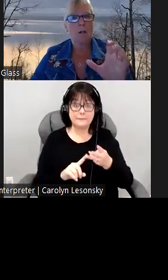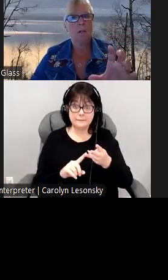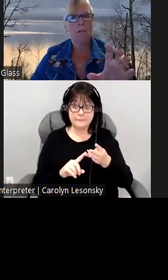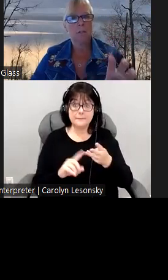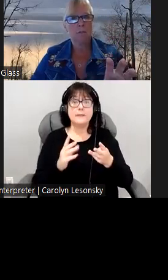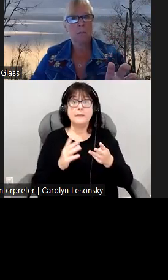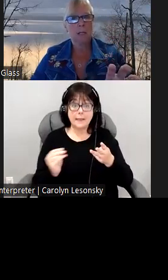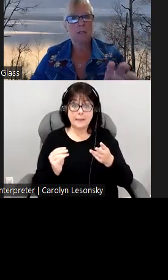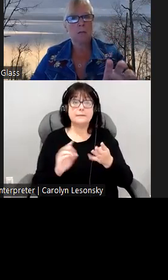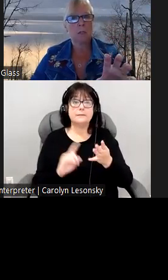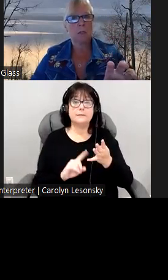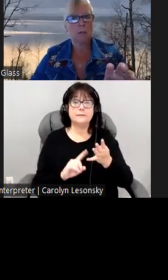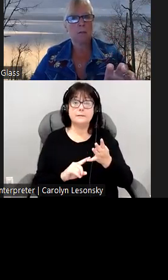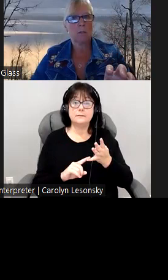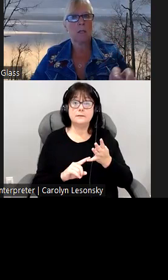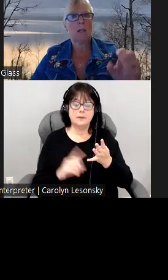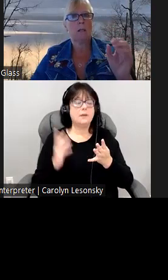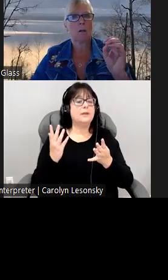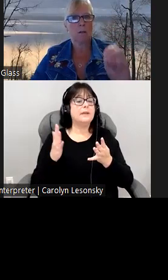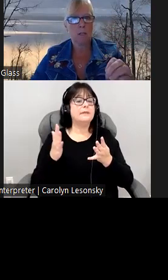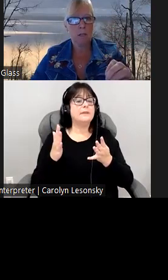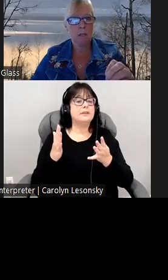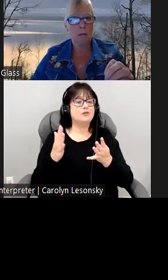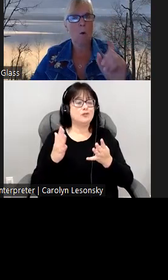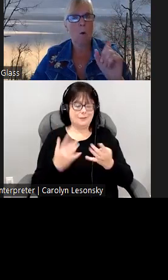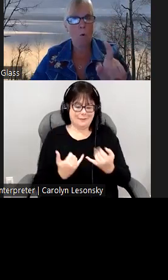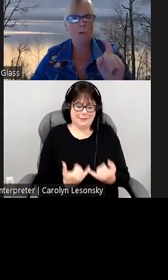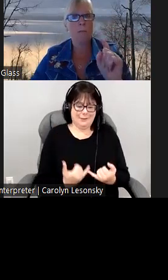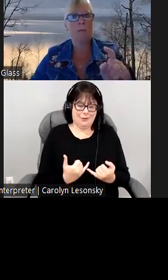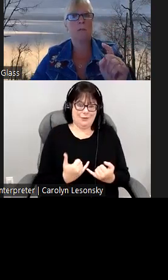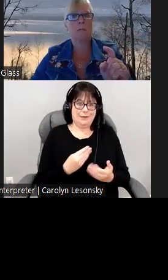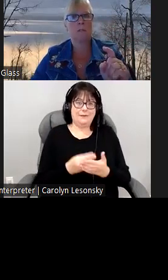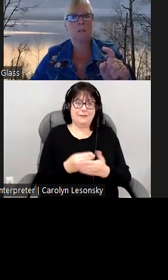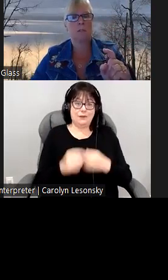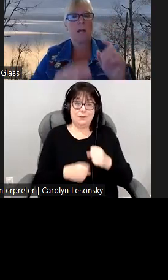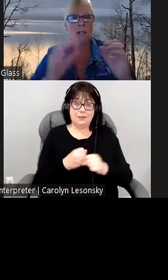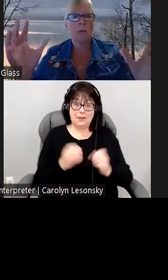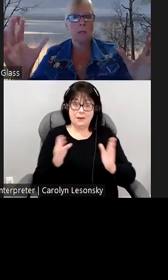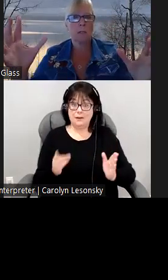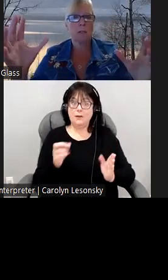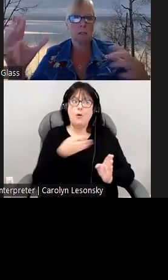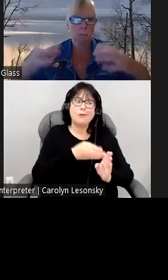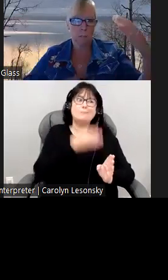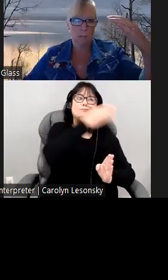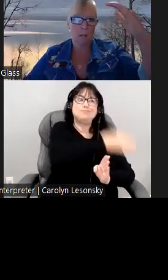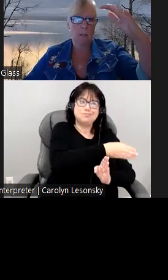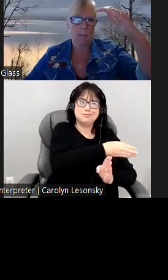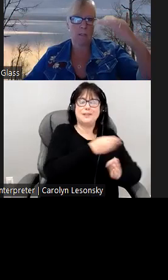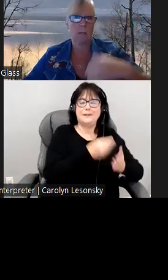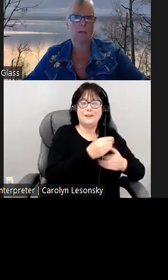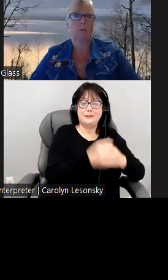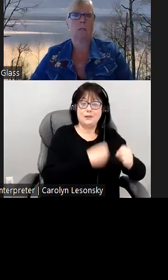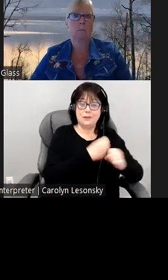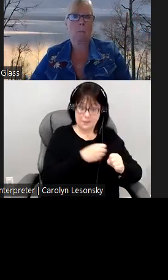and all the service plans that were closed in the current year or the previous fiscal year. That's why this is such a big, long